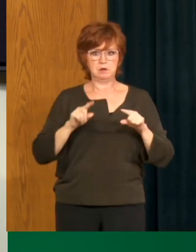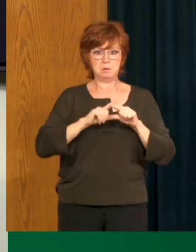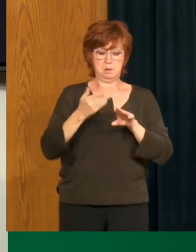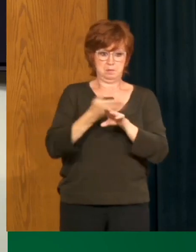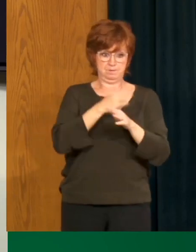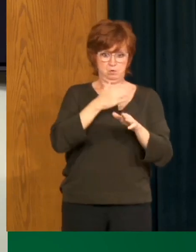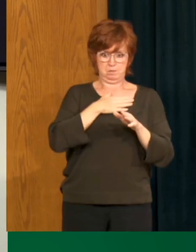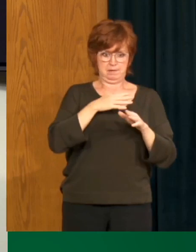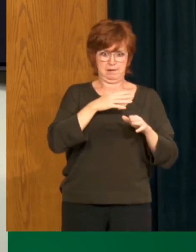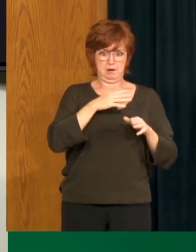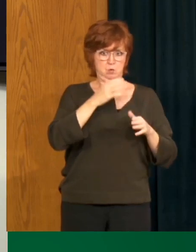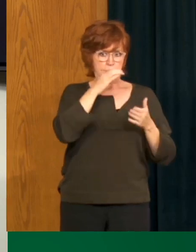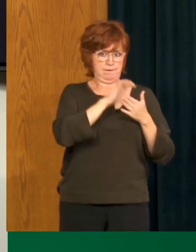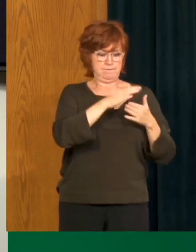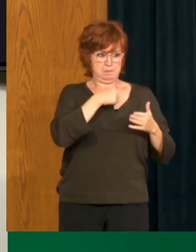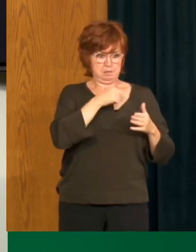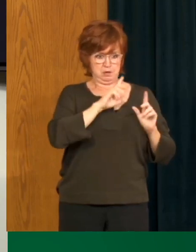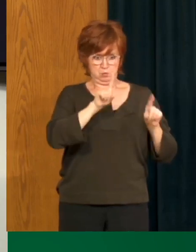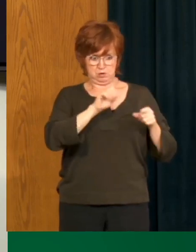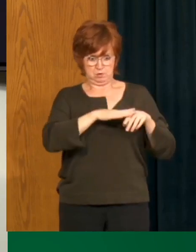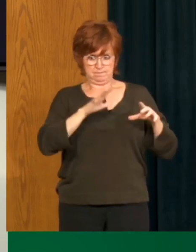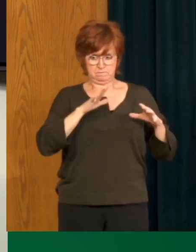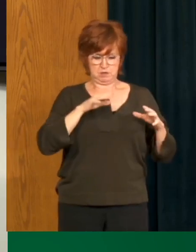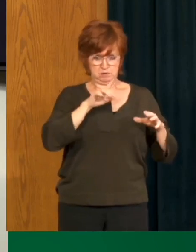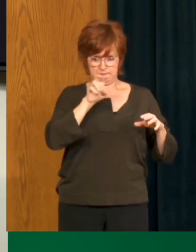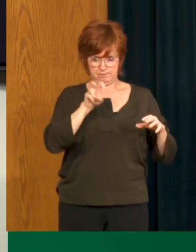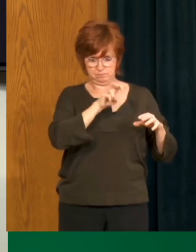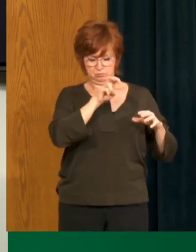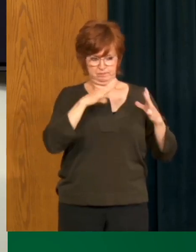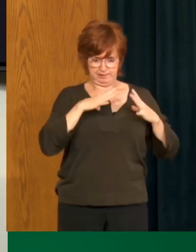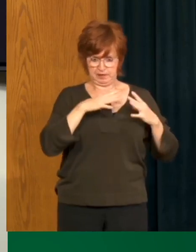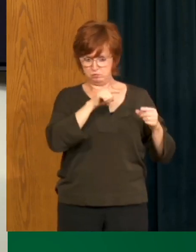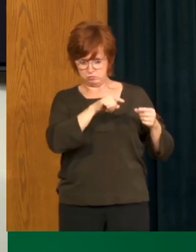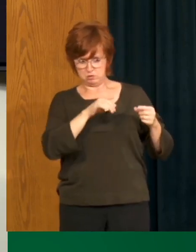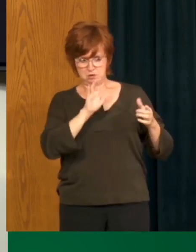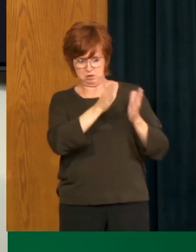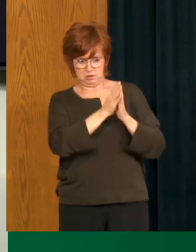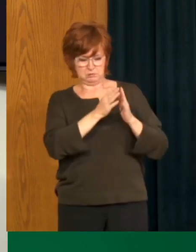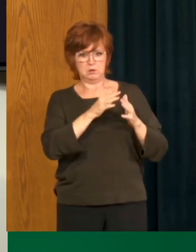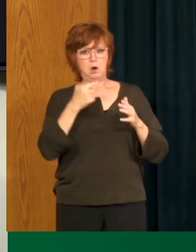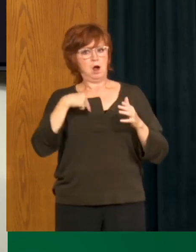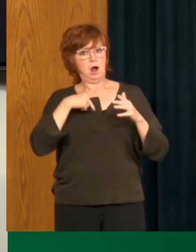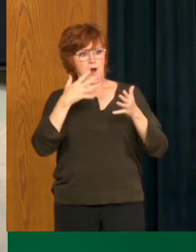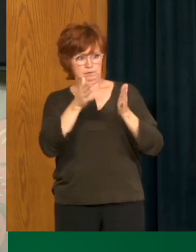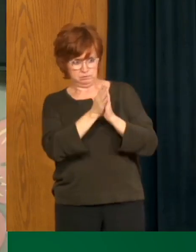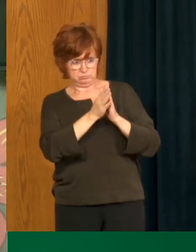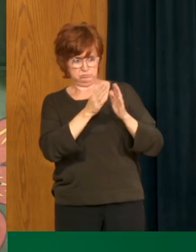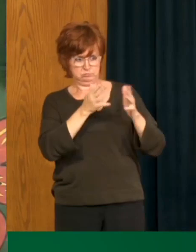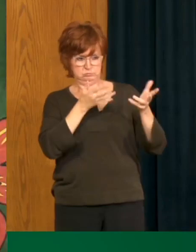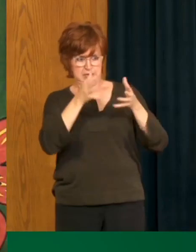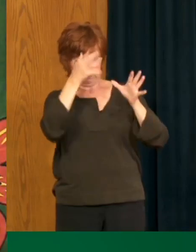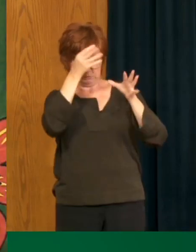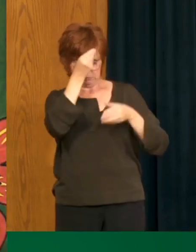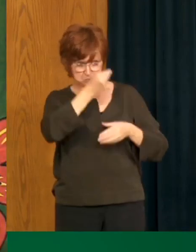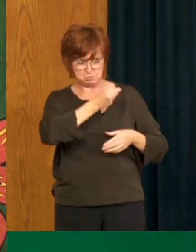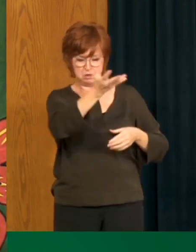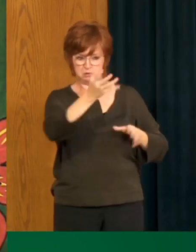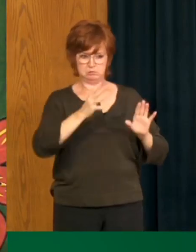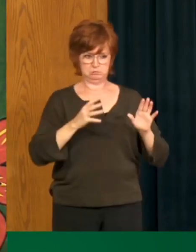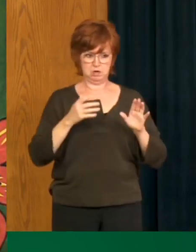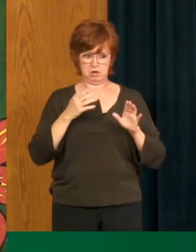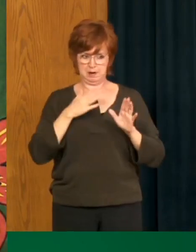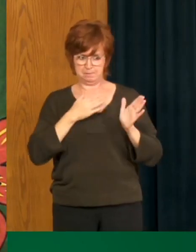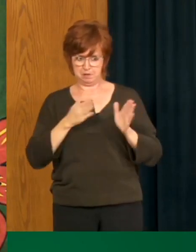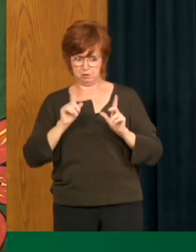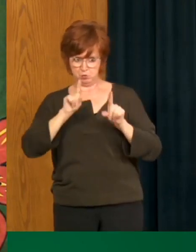commissioner and inquired with him, and he had said there was no conflict in this particular case. And to my knowledge, there has